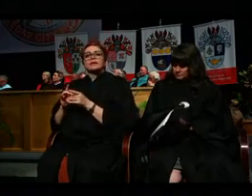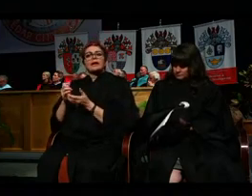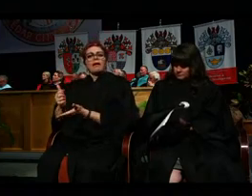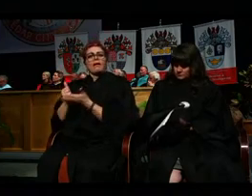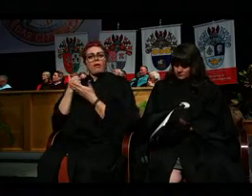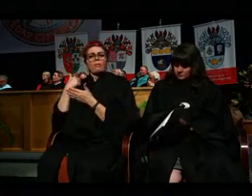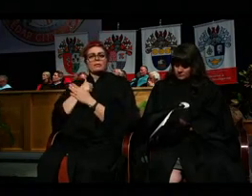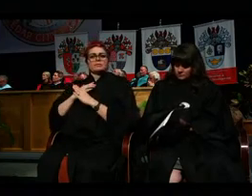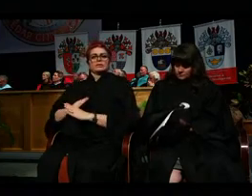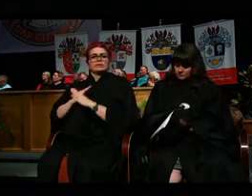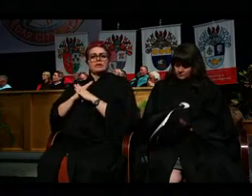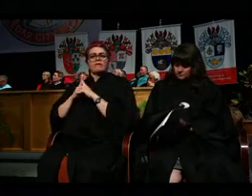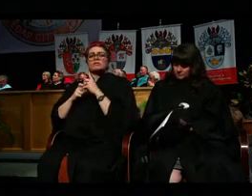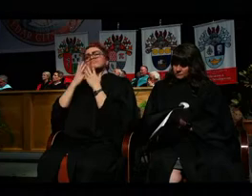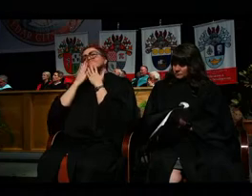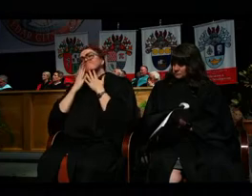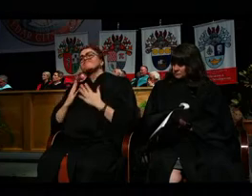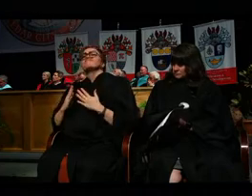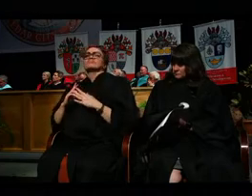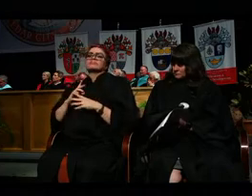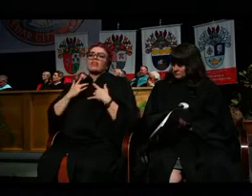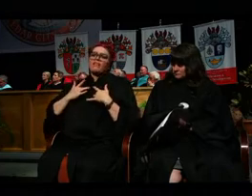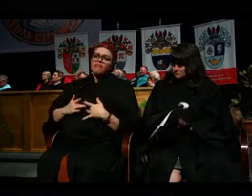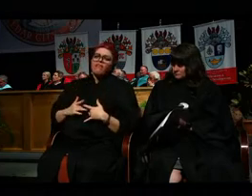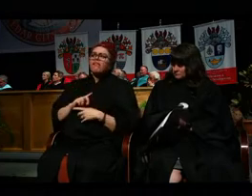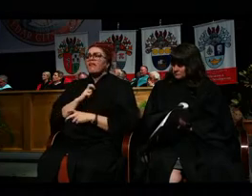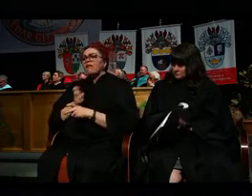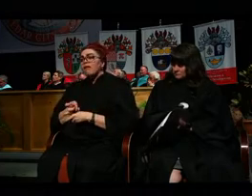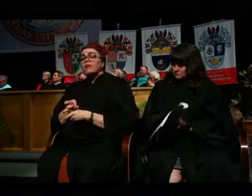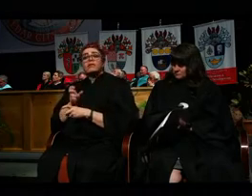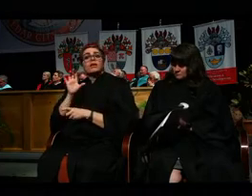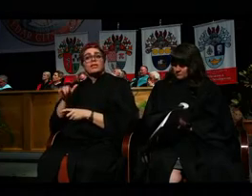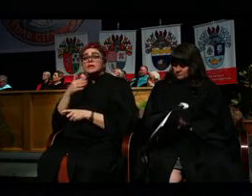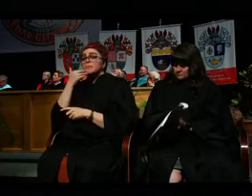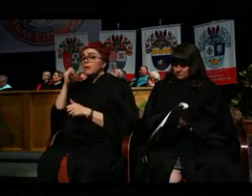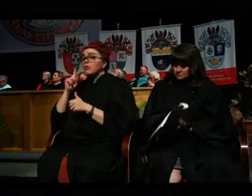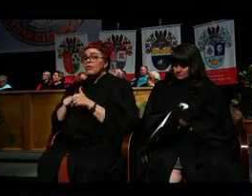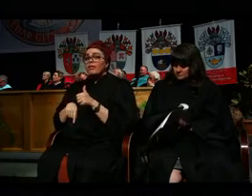and are better predictors of long and happy lives than